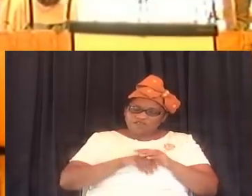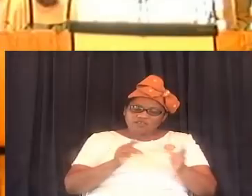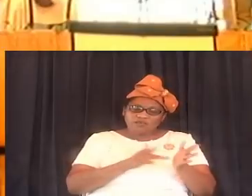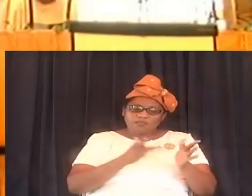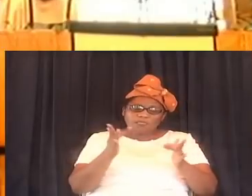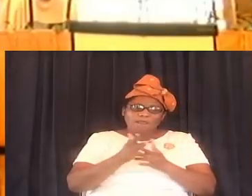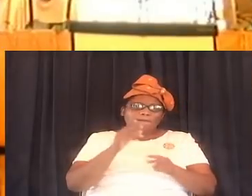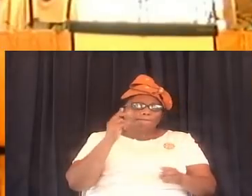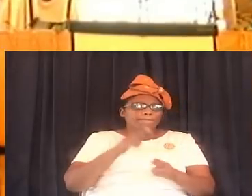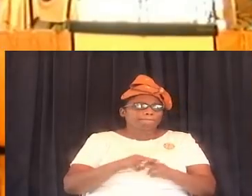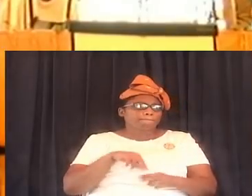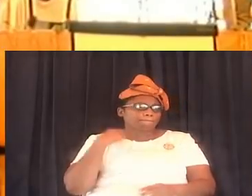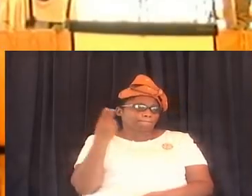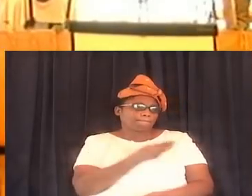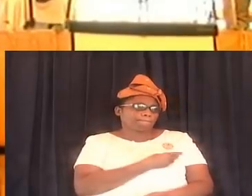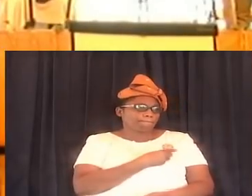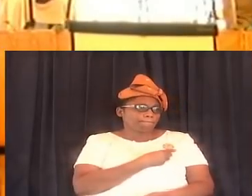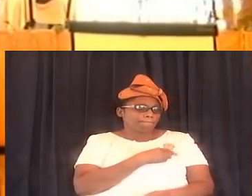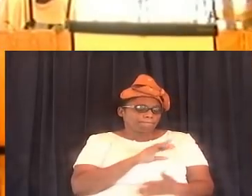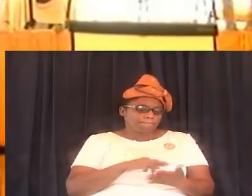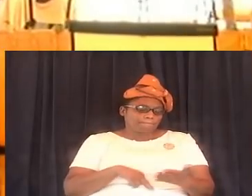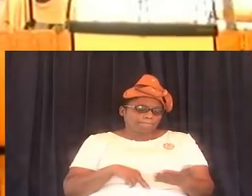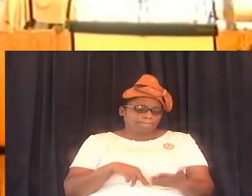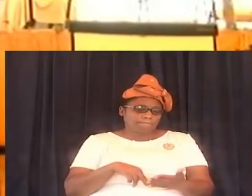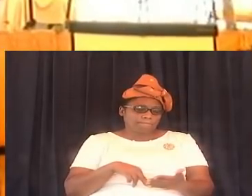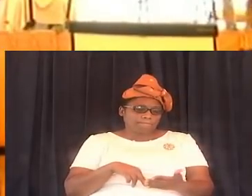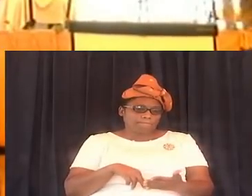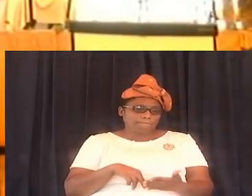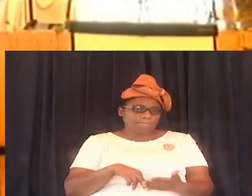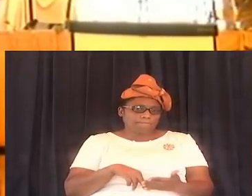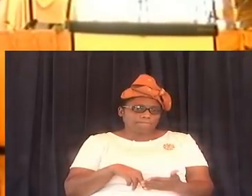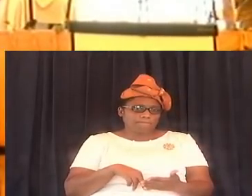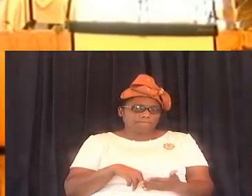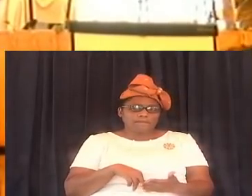We're going to read Isaiah 45.